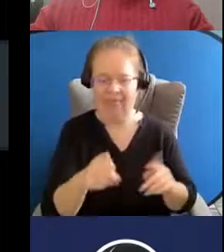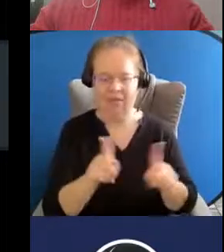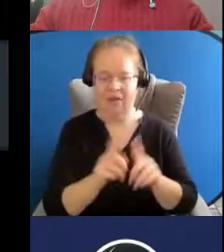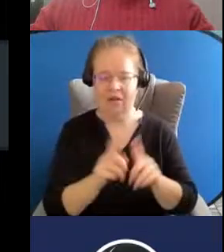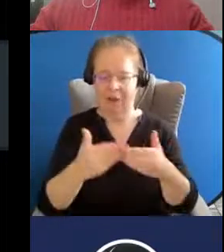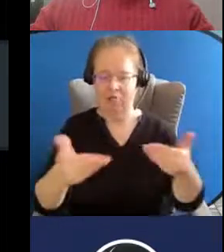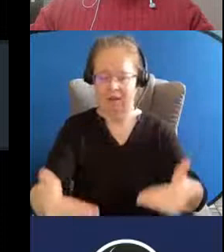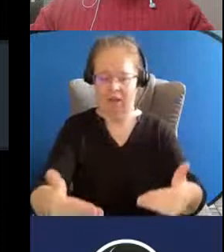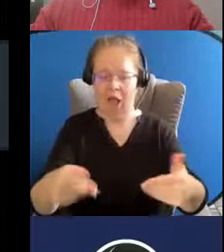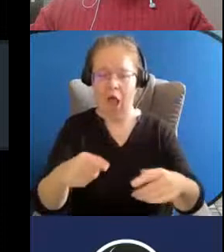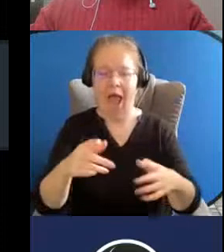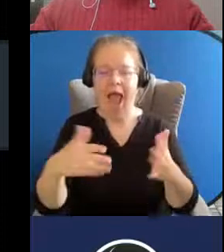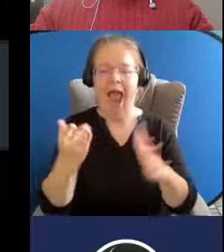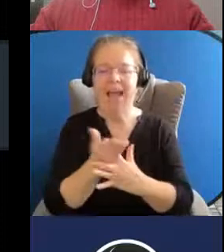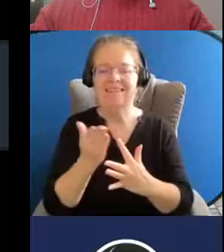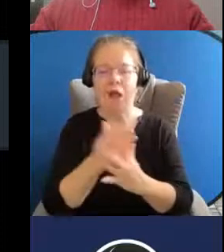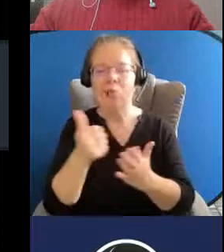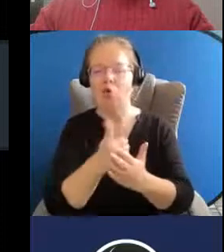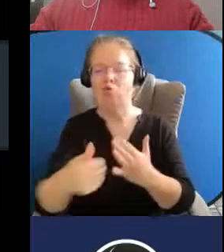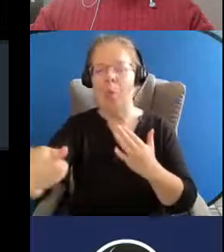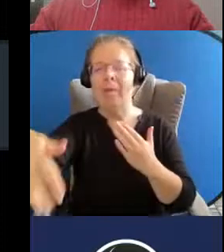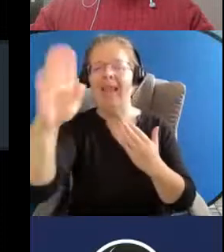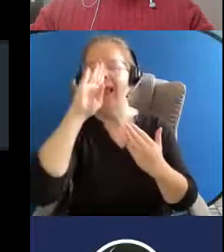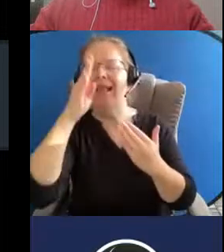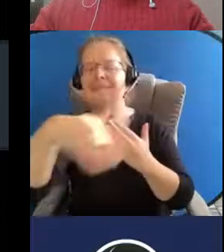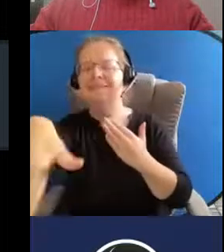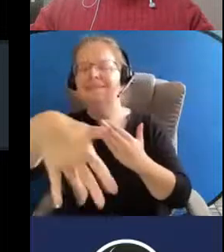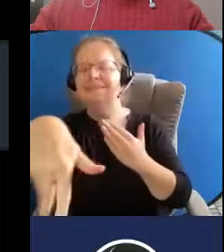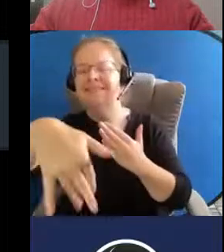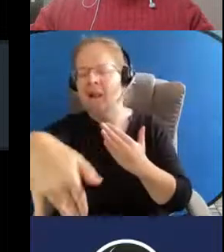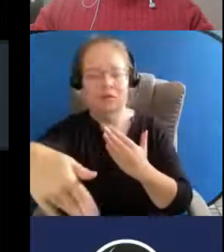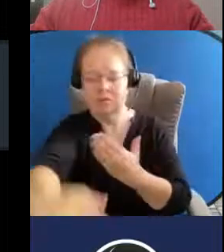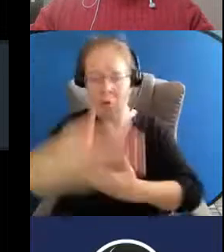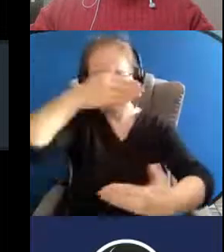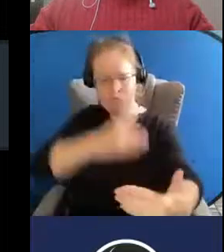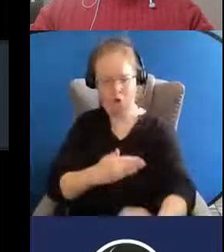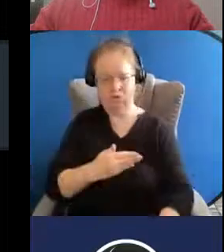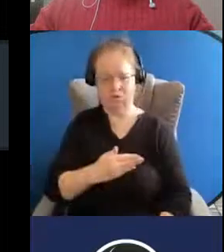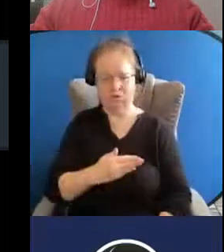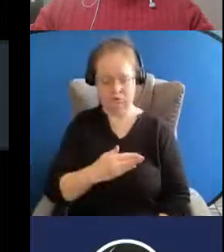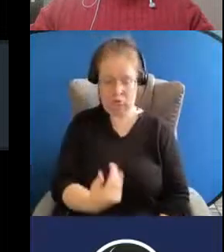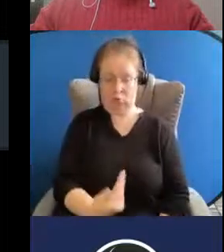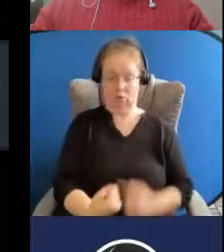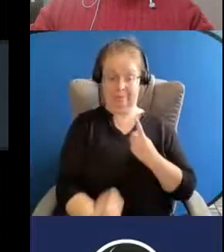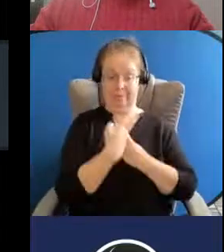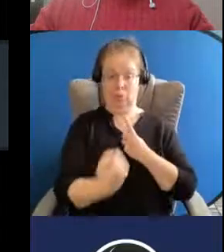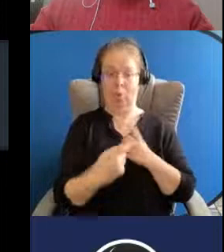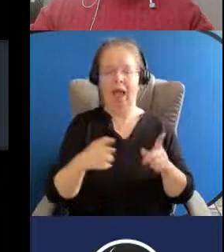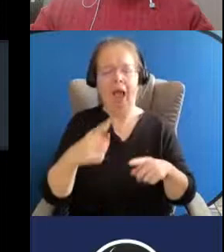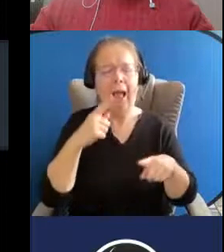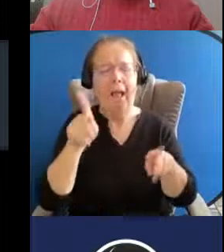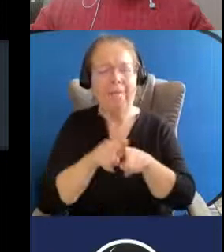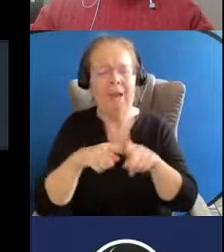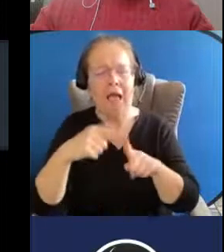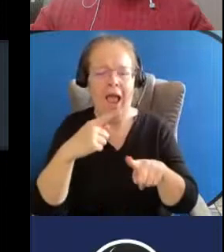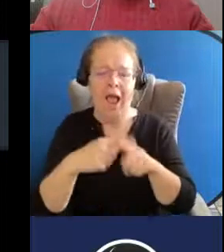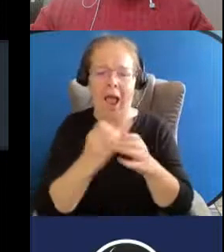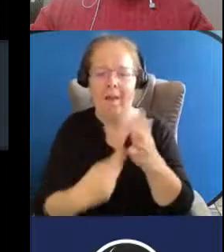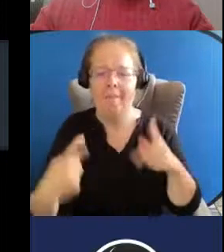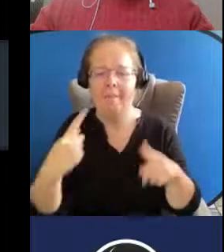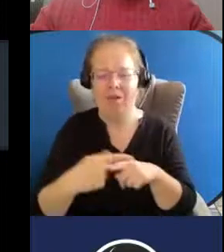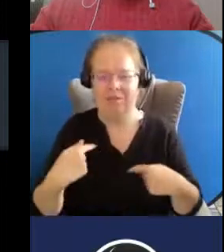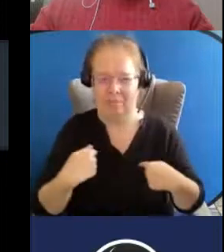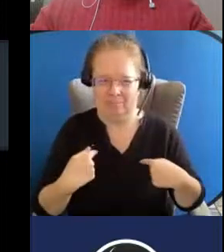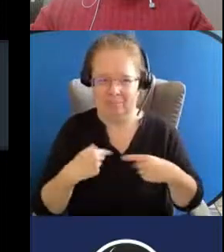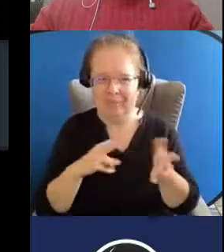house accessibility was. And it reminded me a little bit of the Xbox journey. So, when I'm a bit of a closet Forza Horizon player,